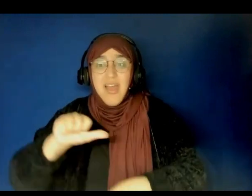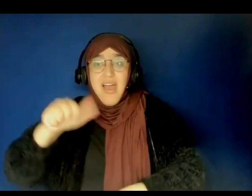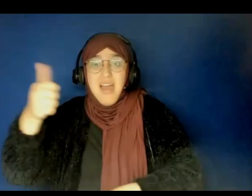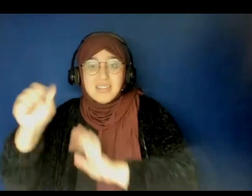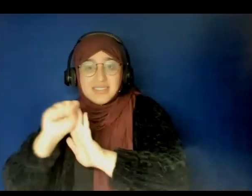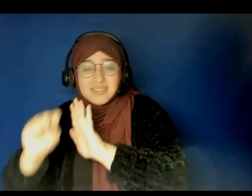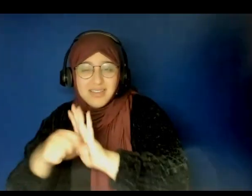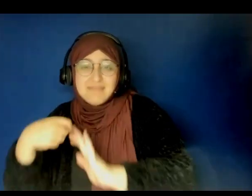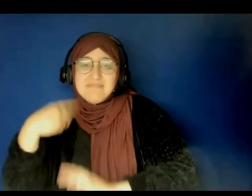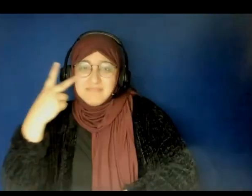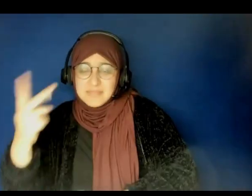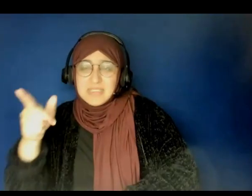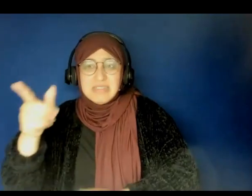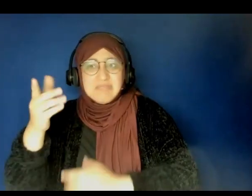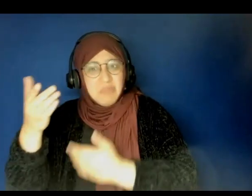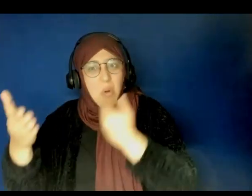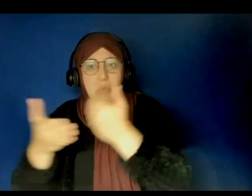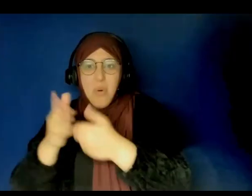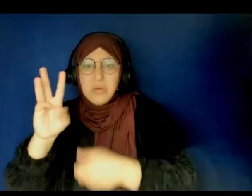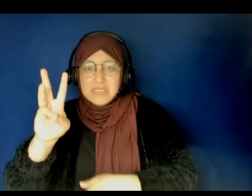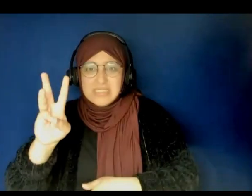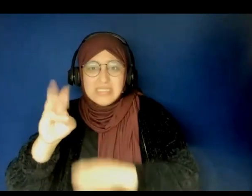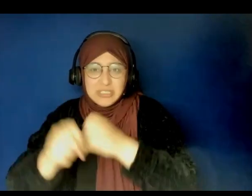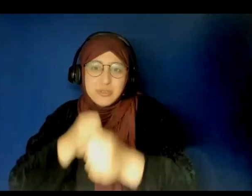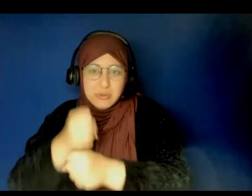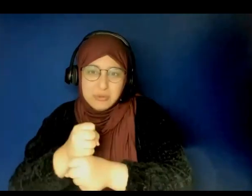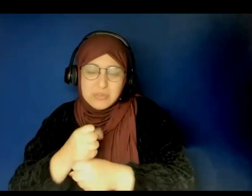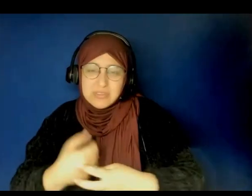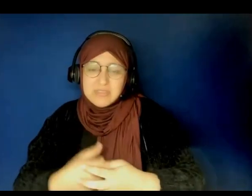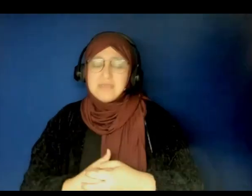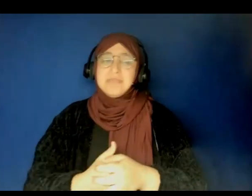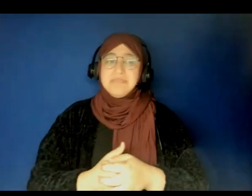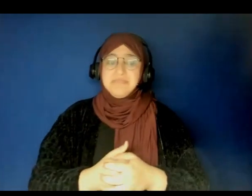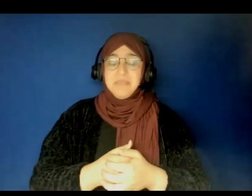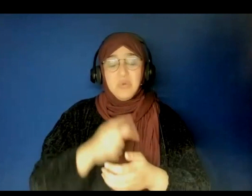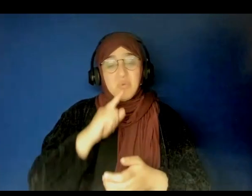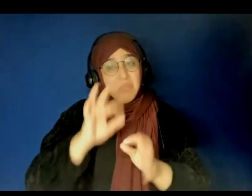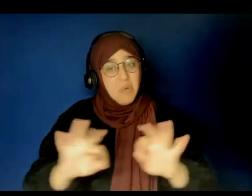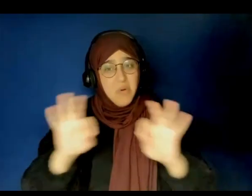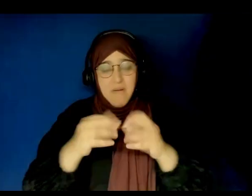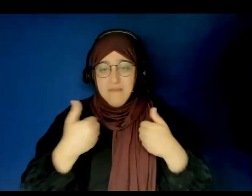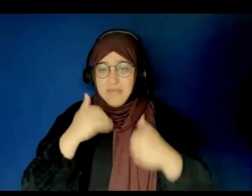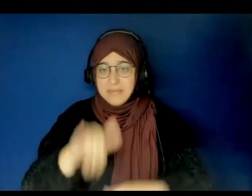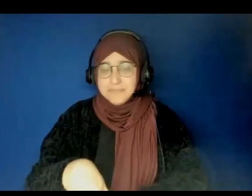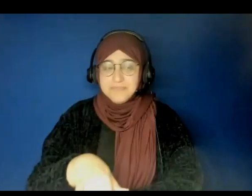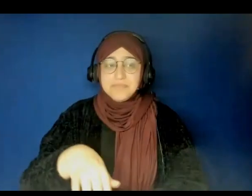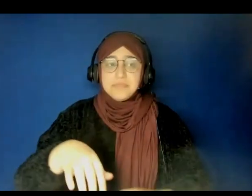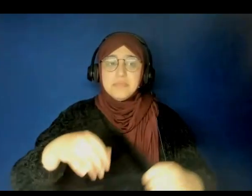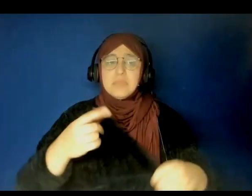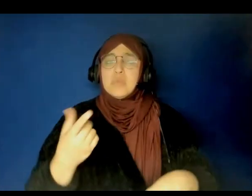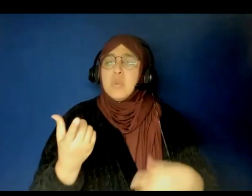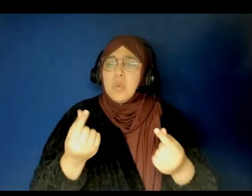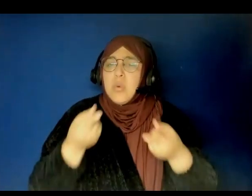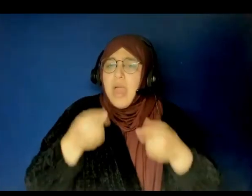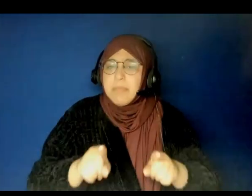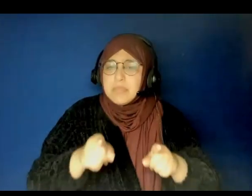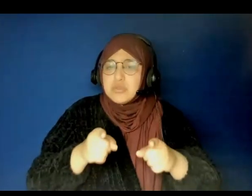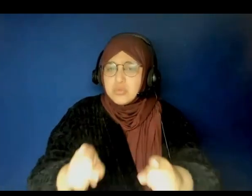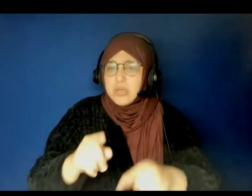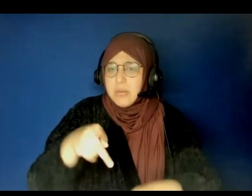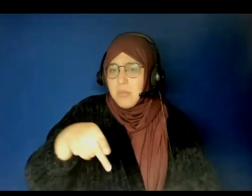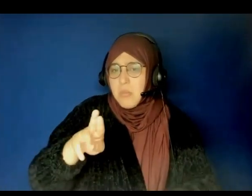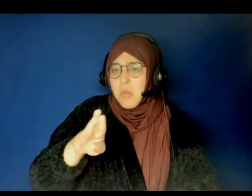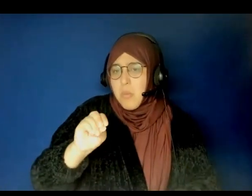So it is important to have this paperwork in place. What happens during probate? So if you have a will that's valid,